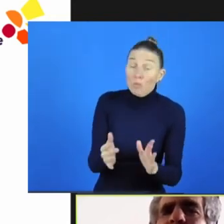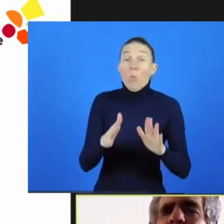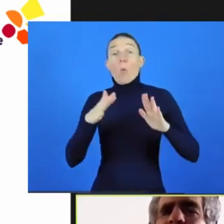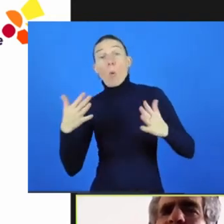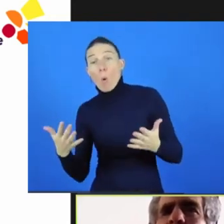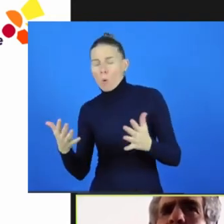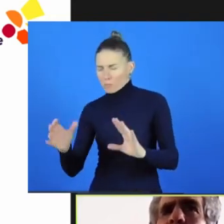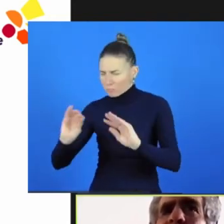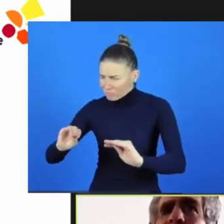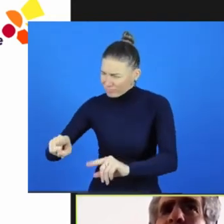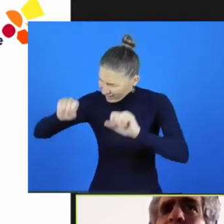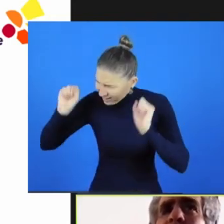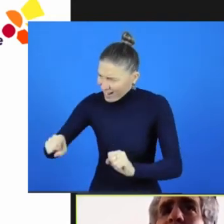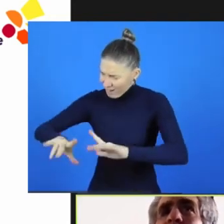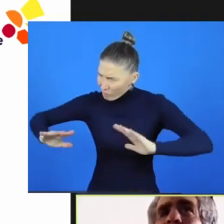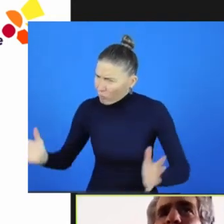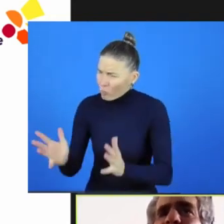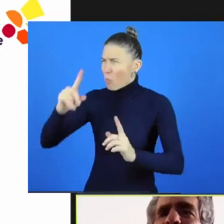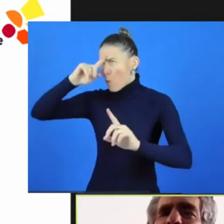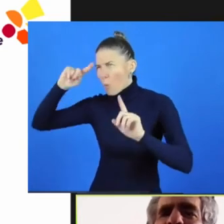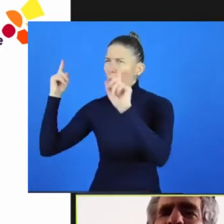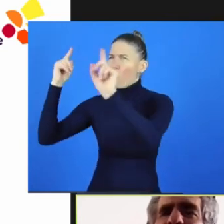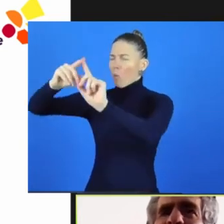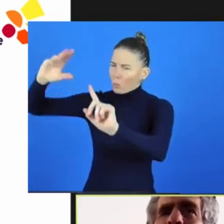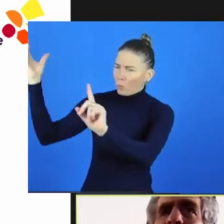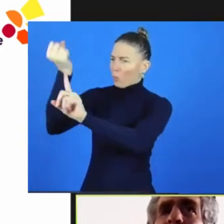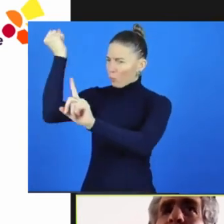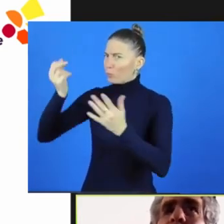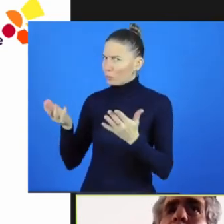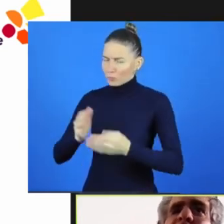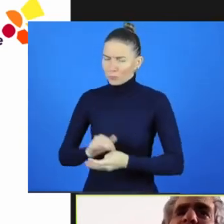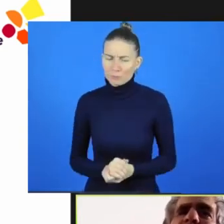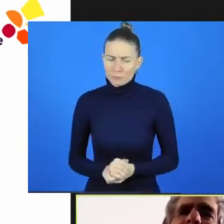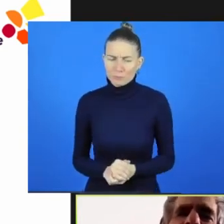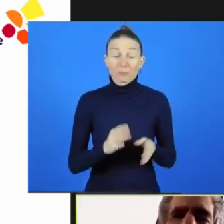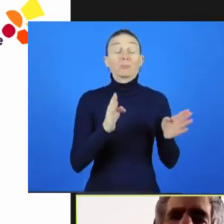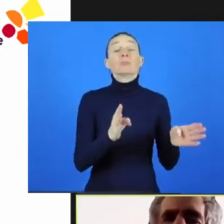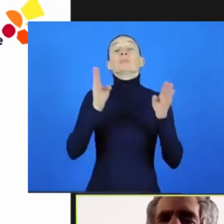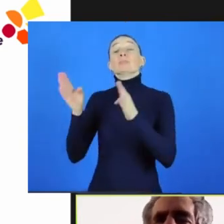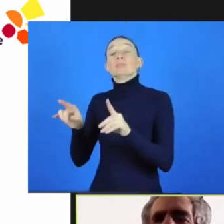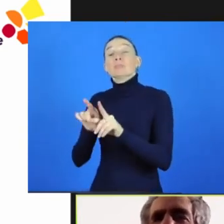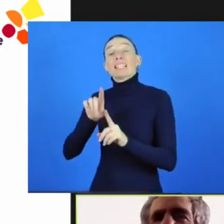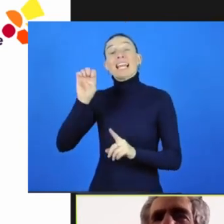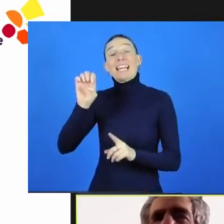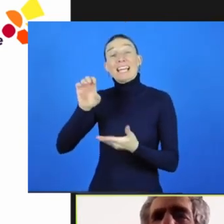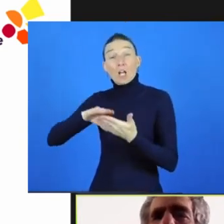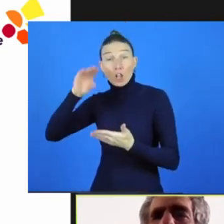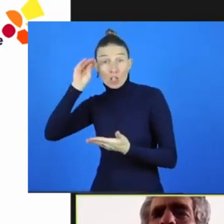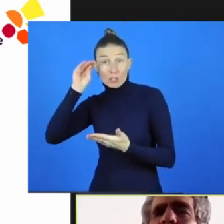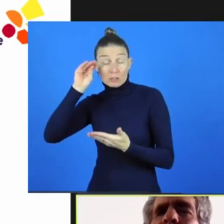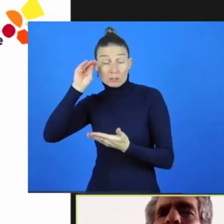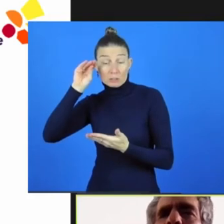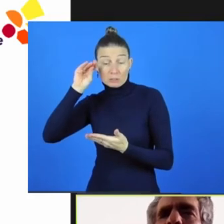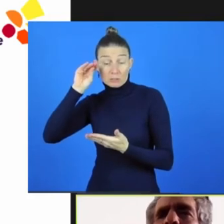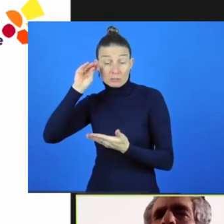and skills development through e-learning. And often it's a mix of e-learning and hubs and a mix of people